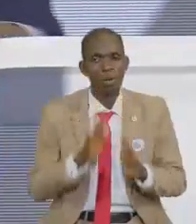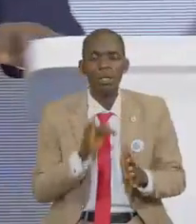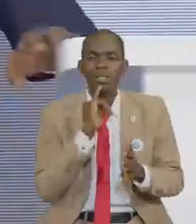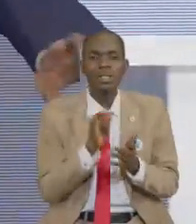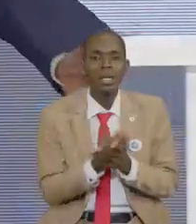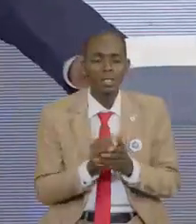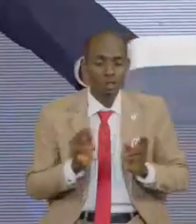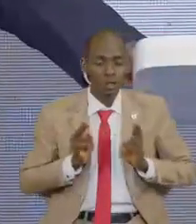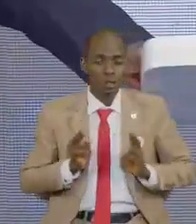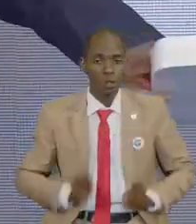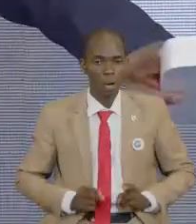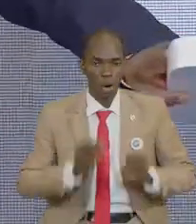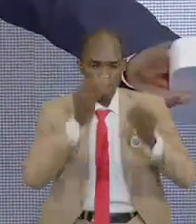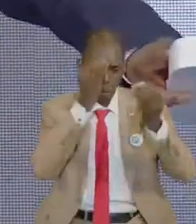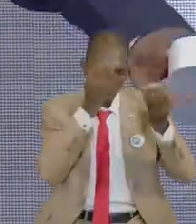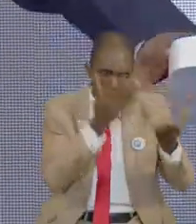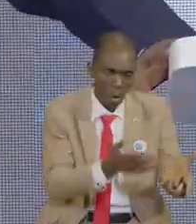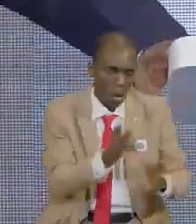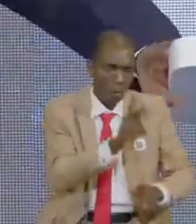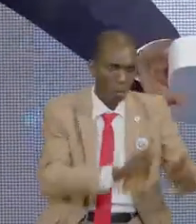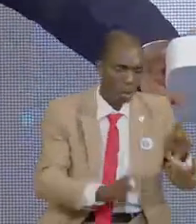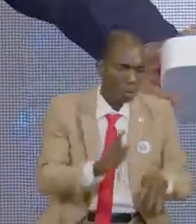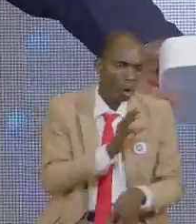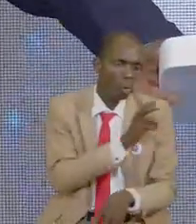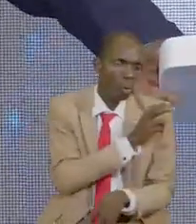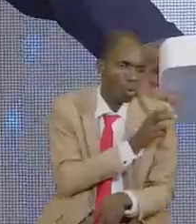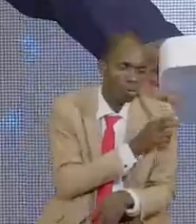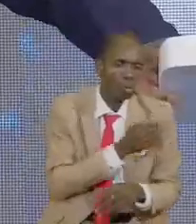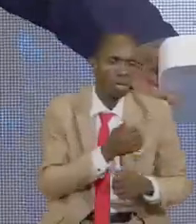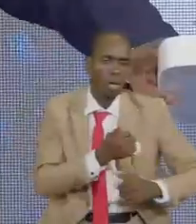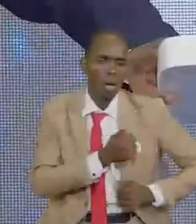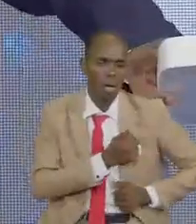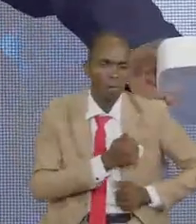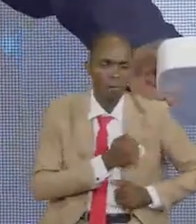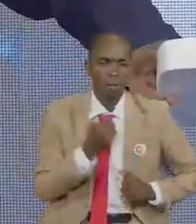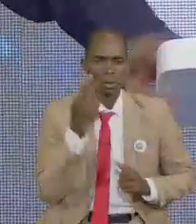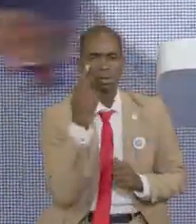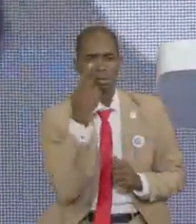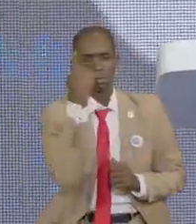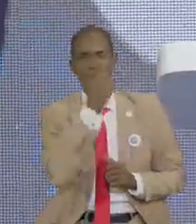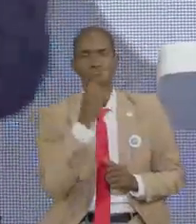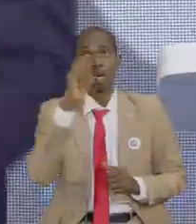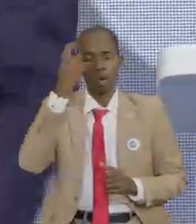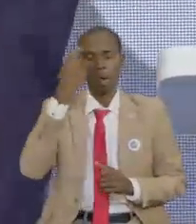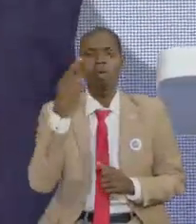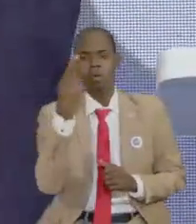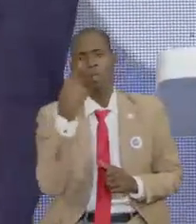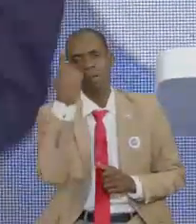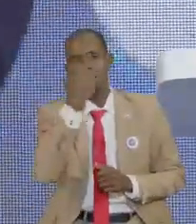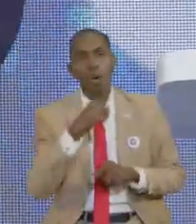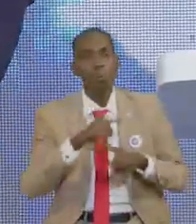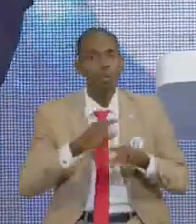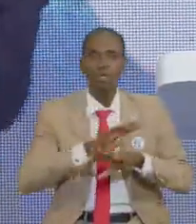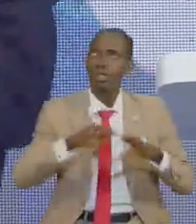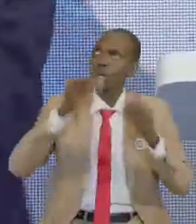they see, the police they can see, the army they can see, the government they can see, but they don't obey God